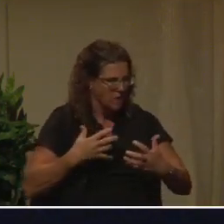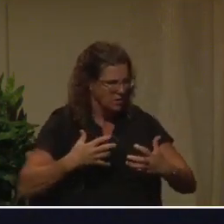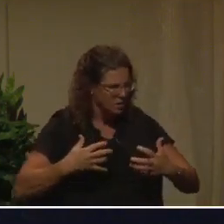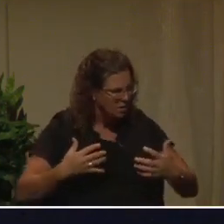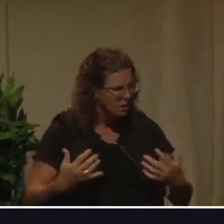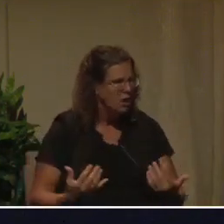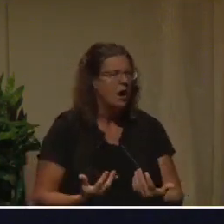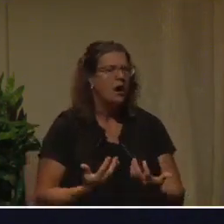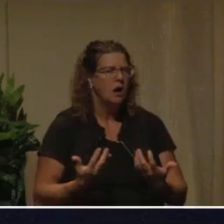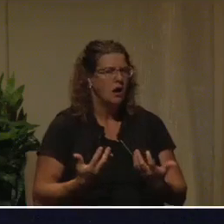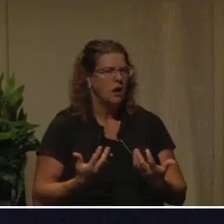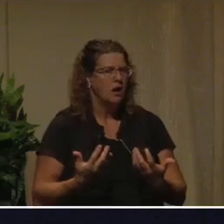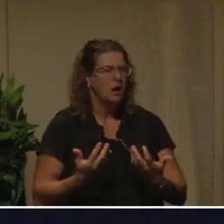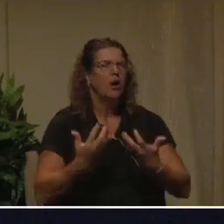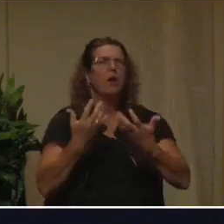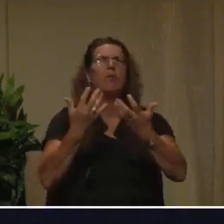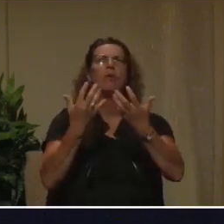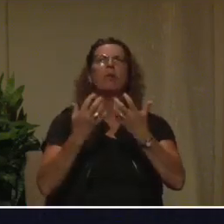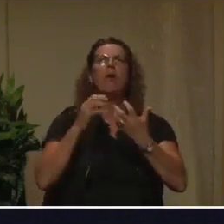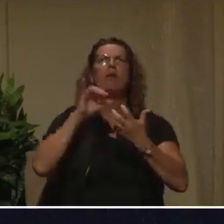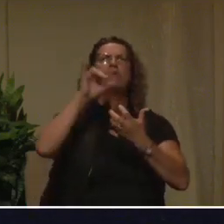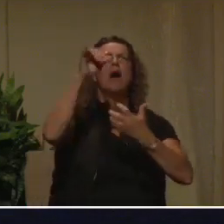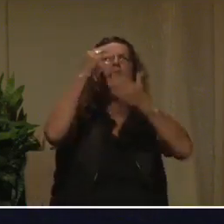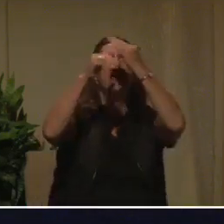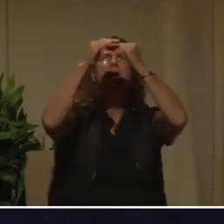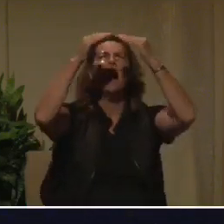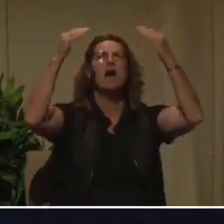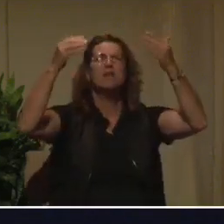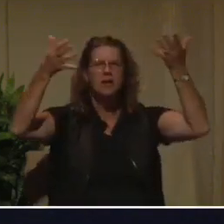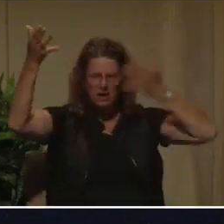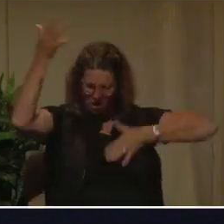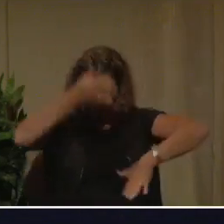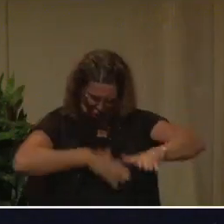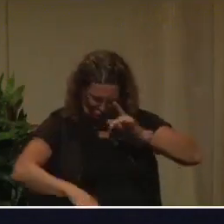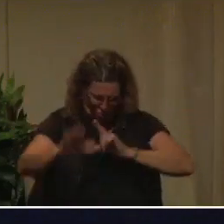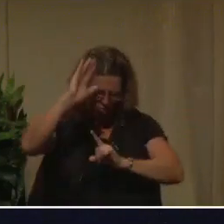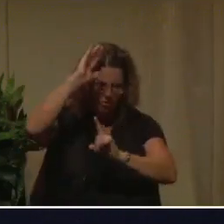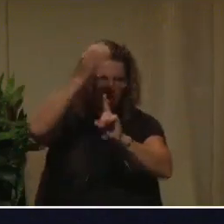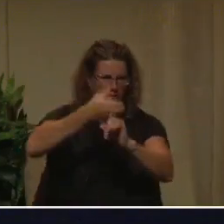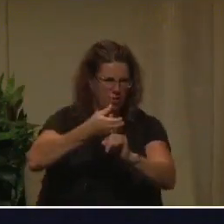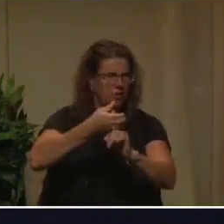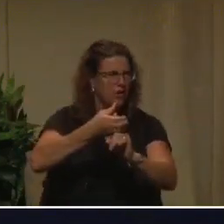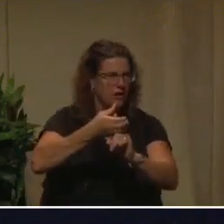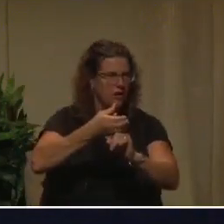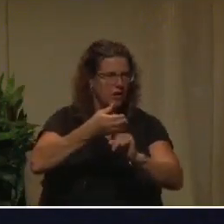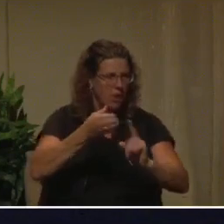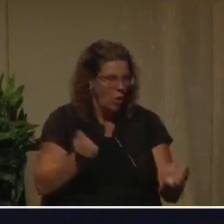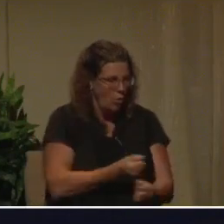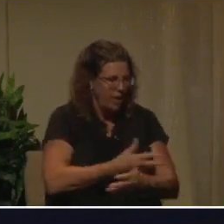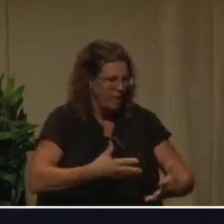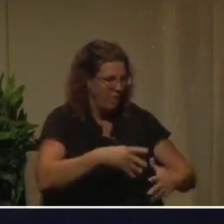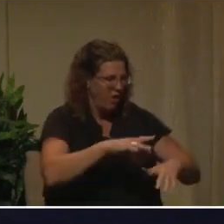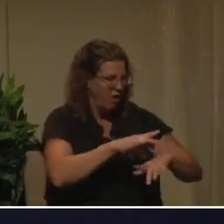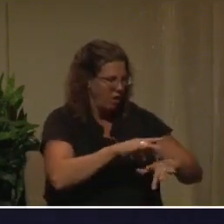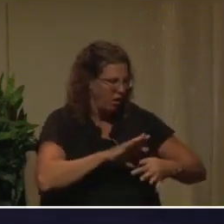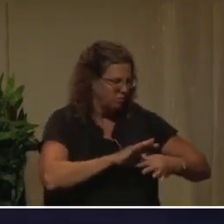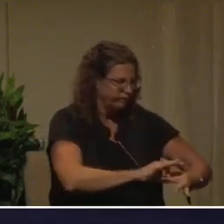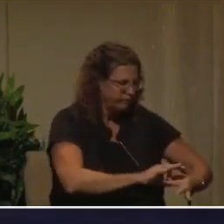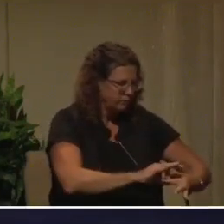instead with our heavenly dwelling, so that what is mortal may be swallowed up by